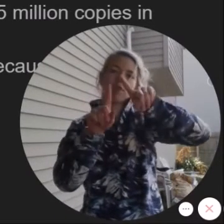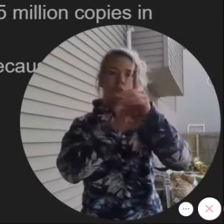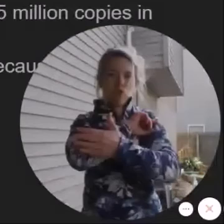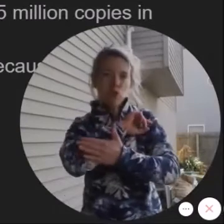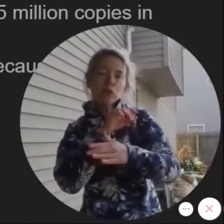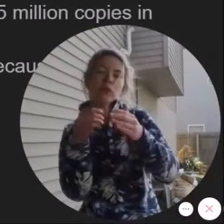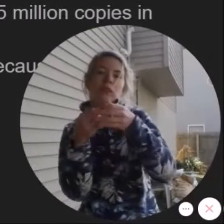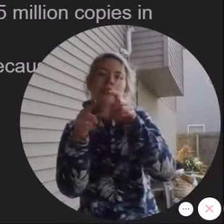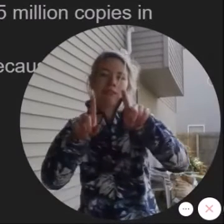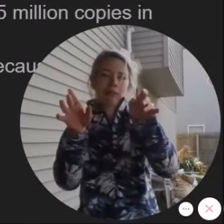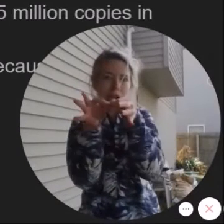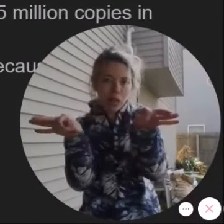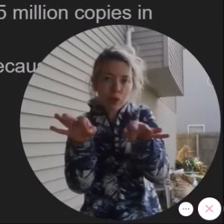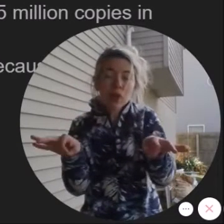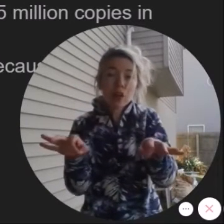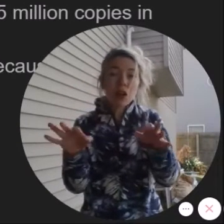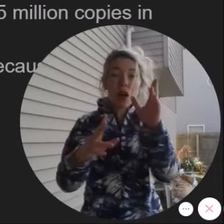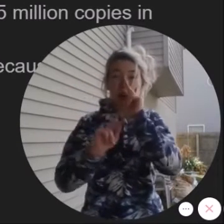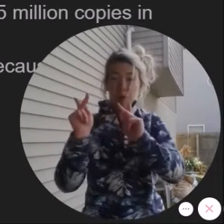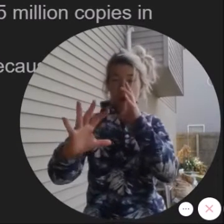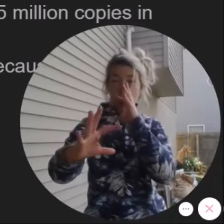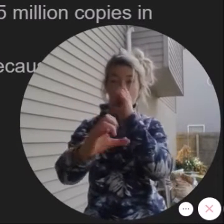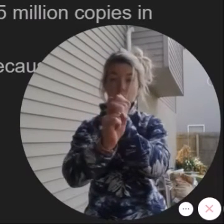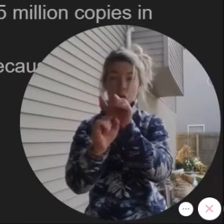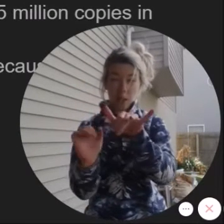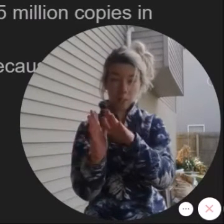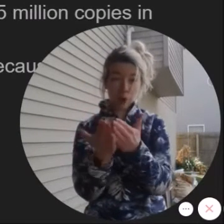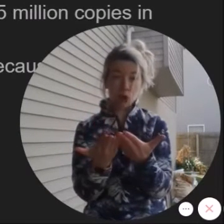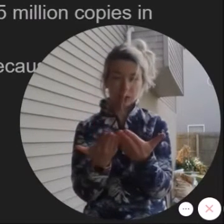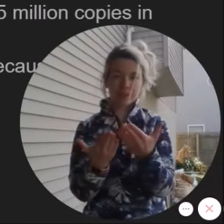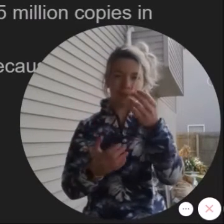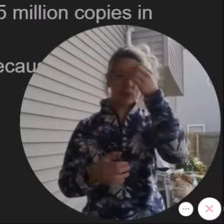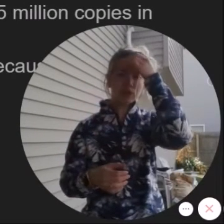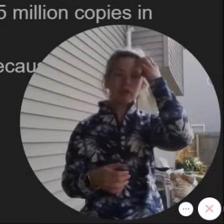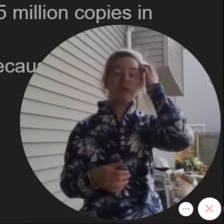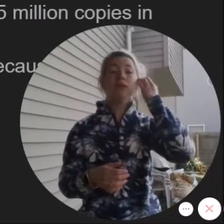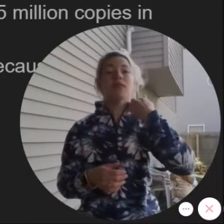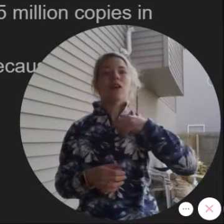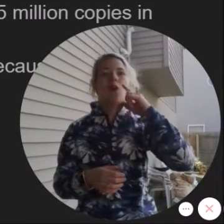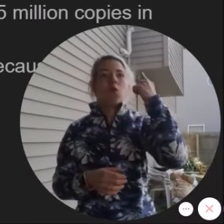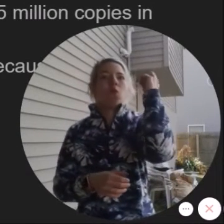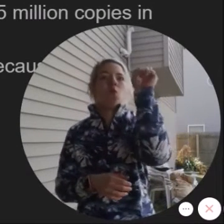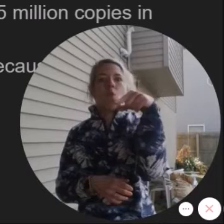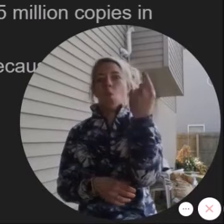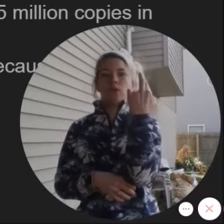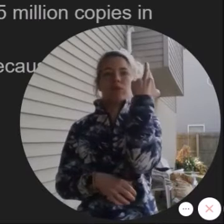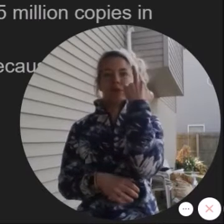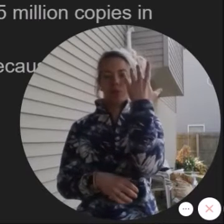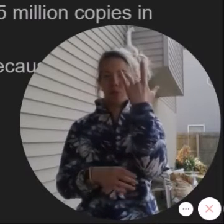So that really means that this book is popular. It doesn't matter what country or language you speak, people love the story.